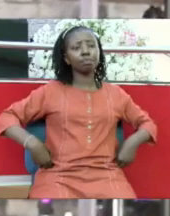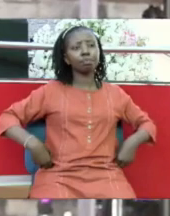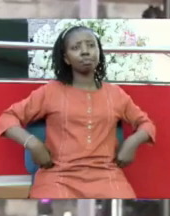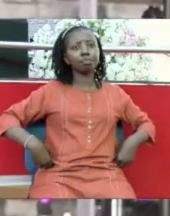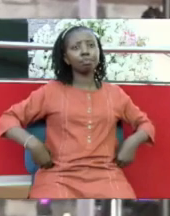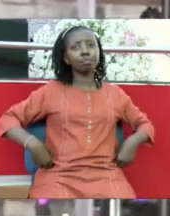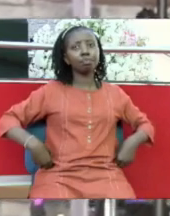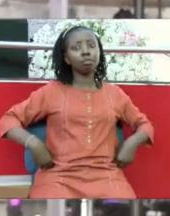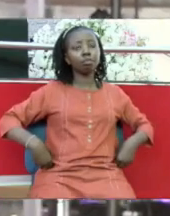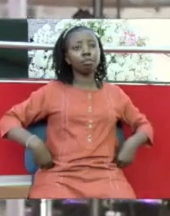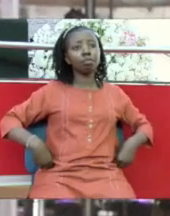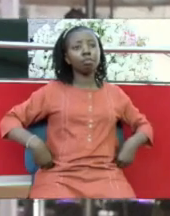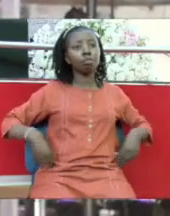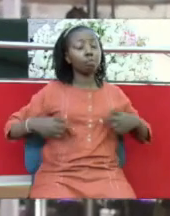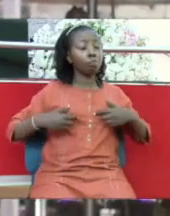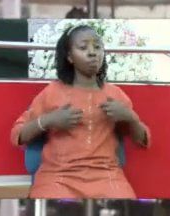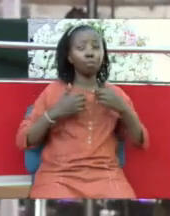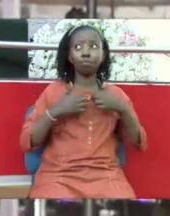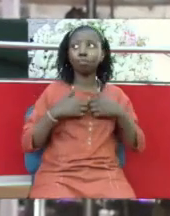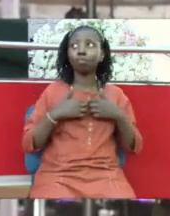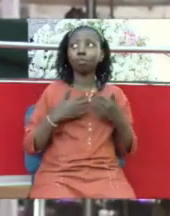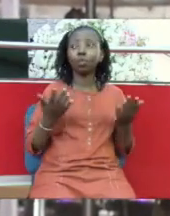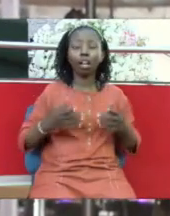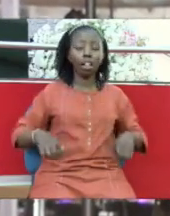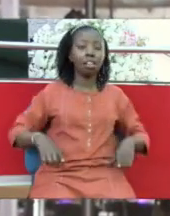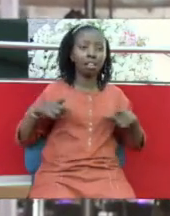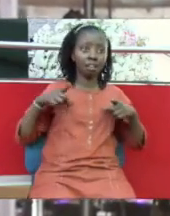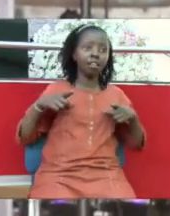like where I live,